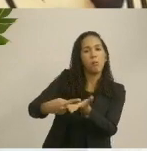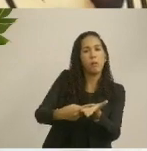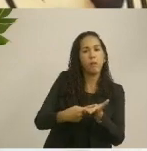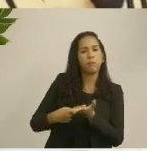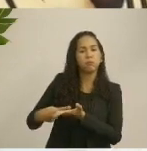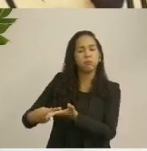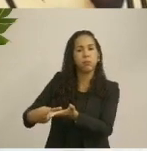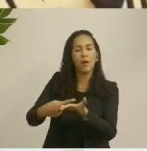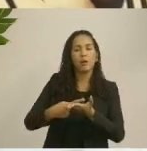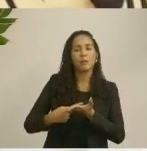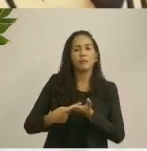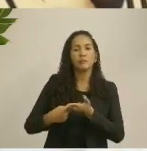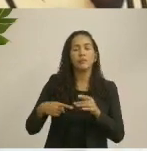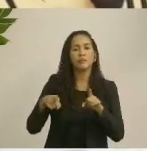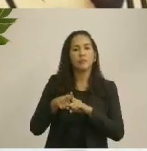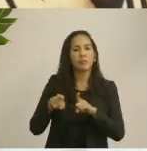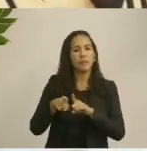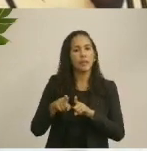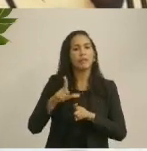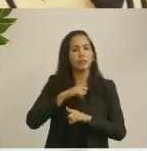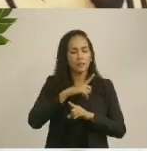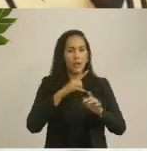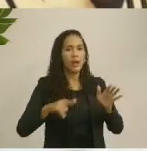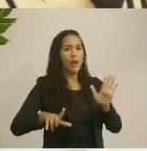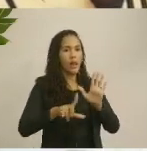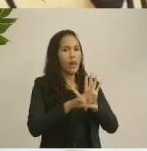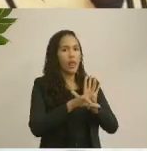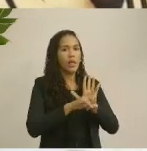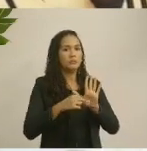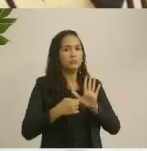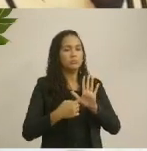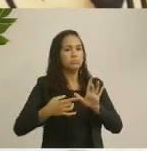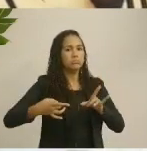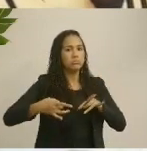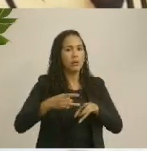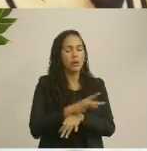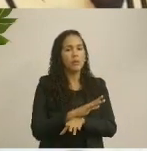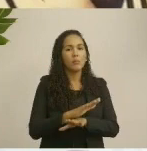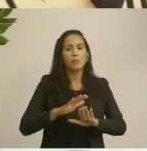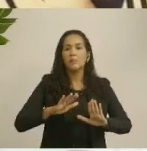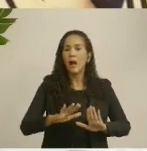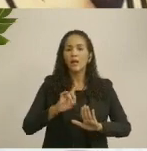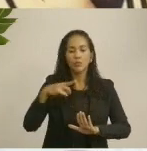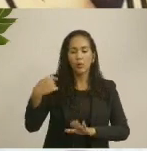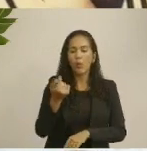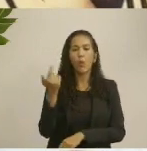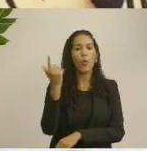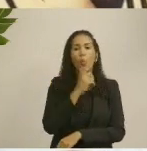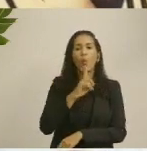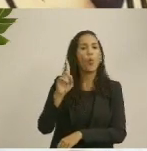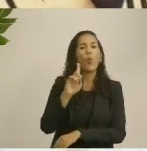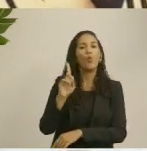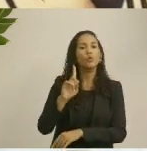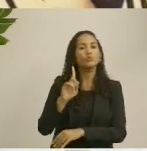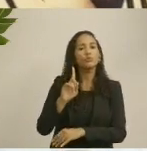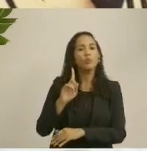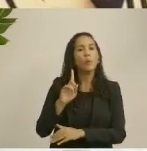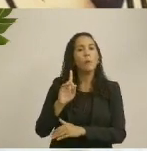legal framework, we were not turning the tide. And when the governments assembled